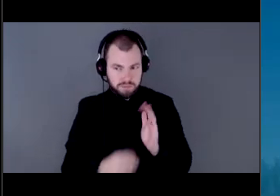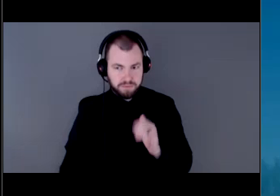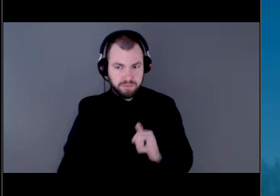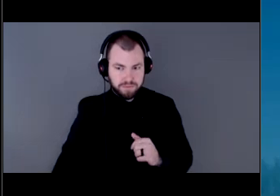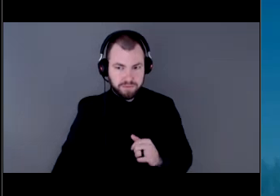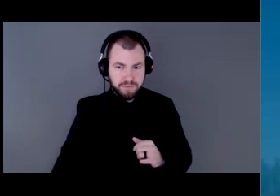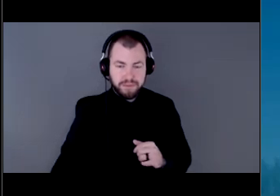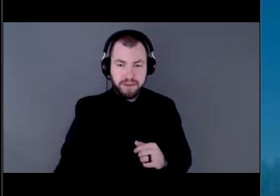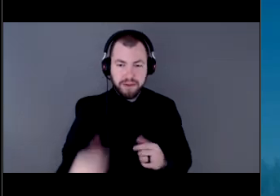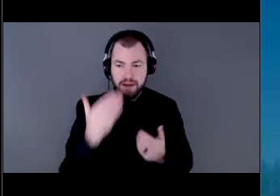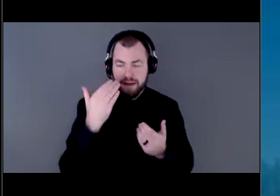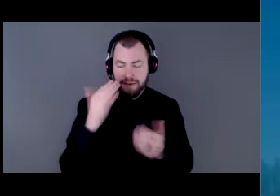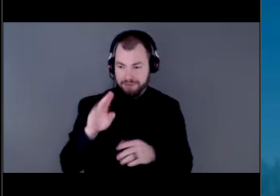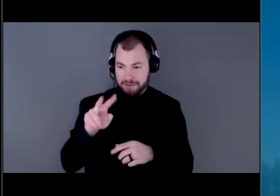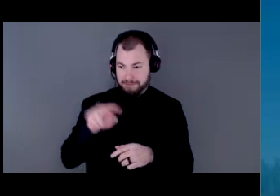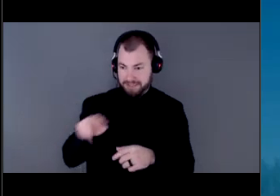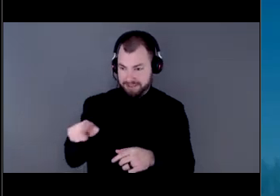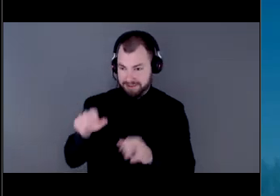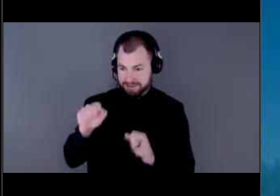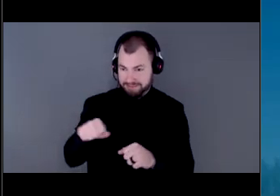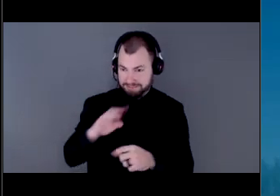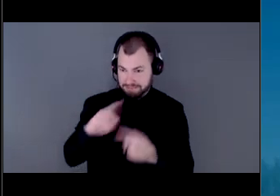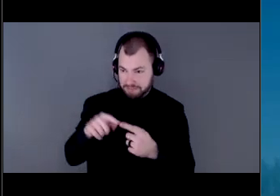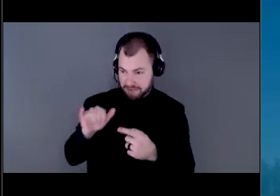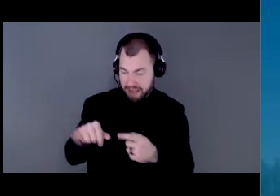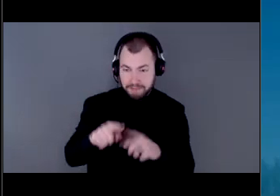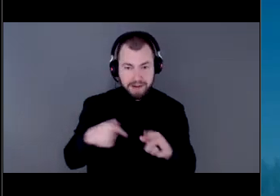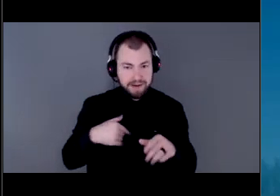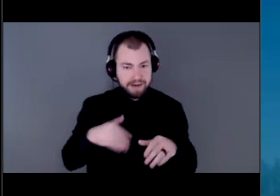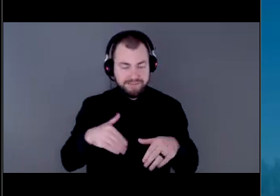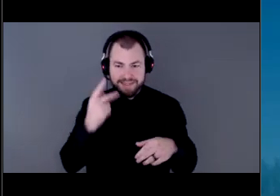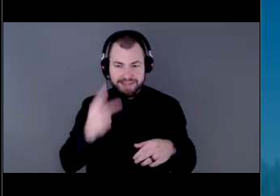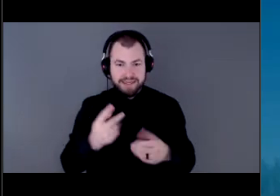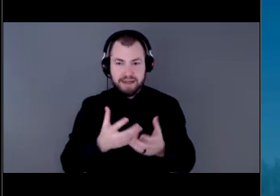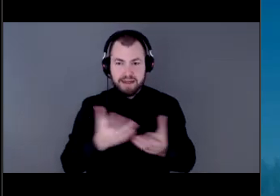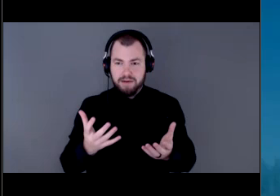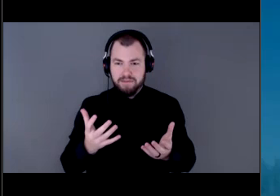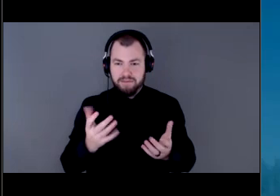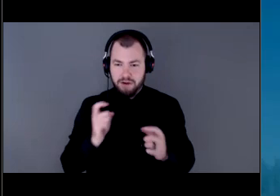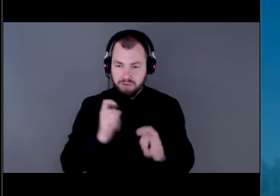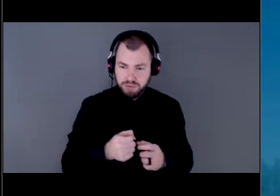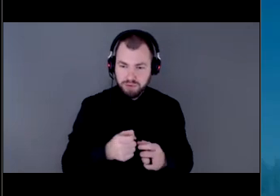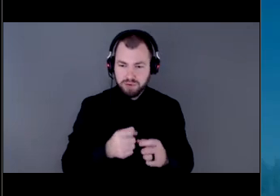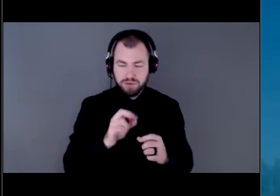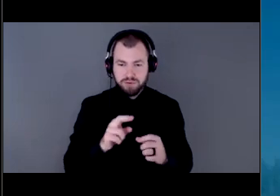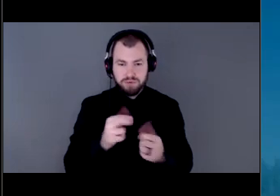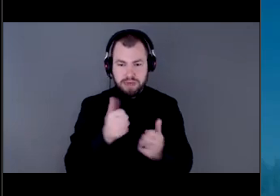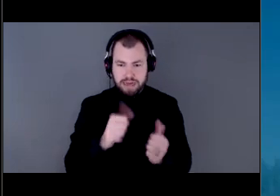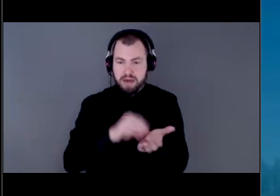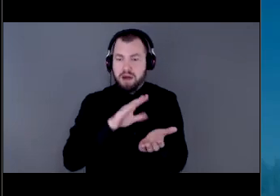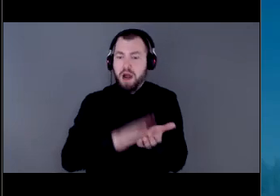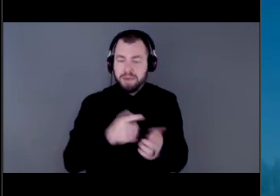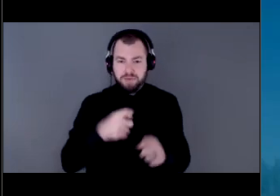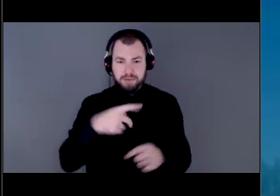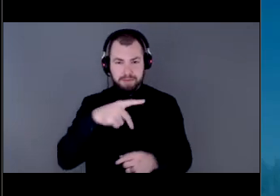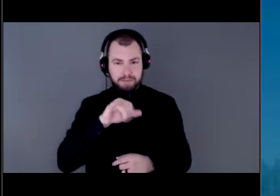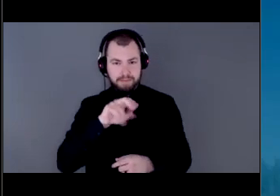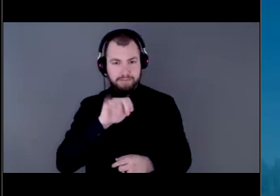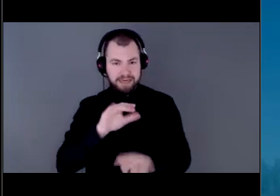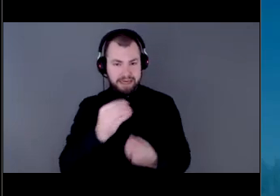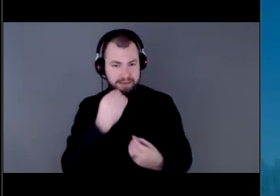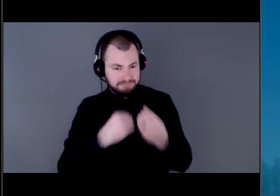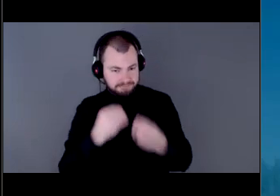can even speak to this, but I haven't seen much contribution or heard of anything documented from picnicking. It's often things that are just coming